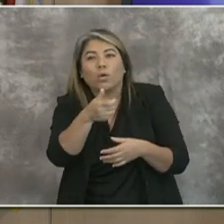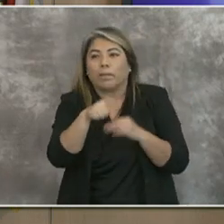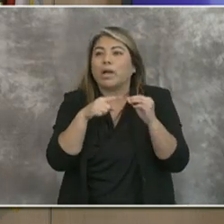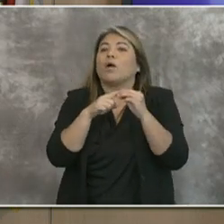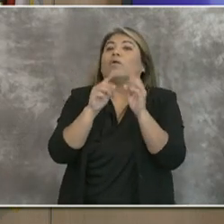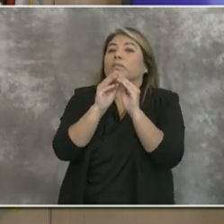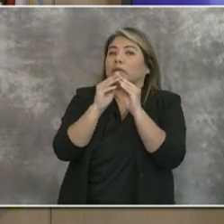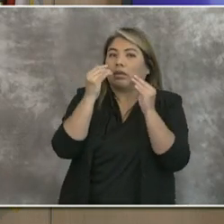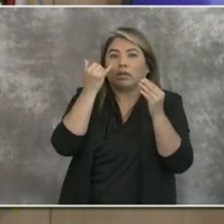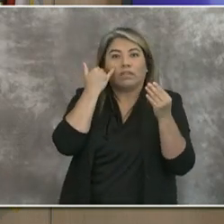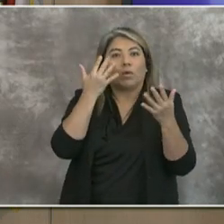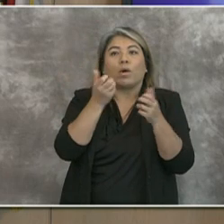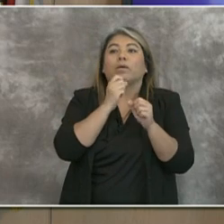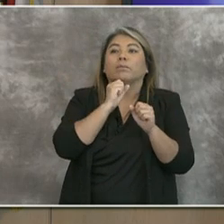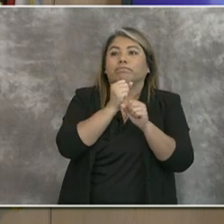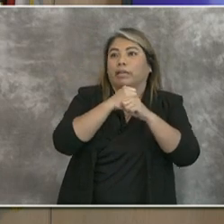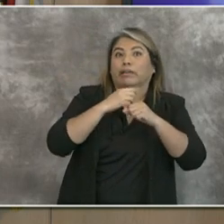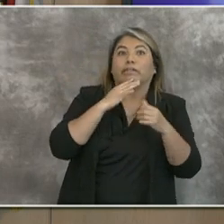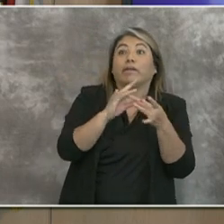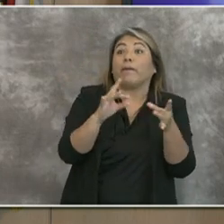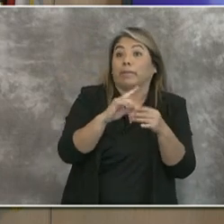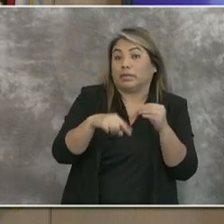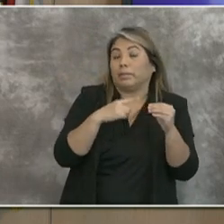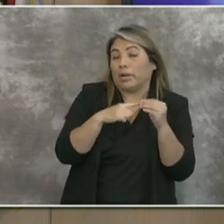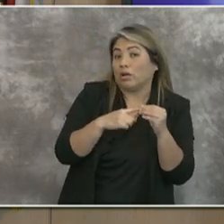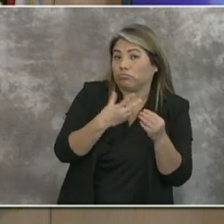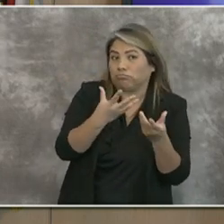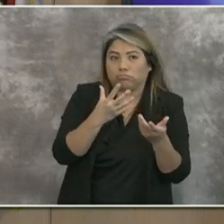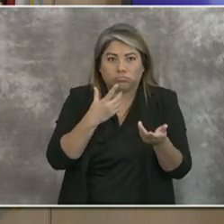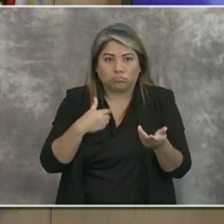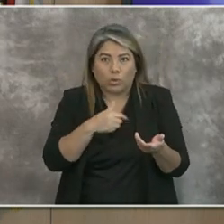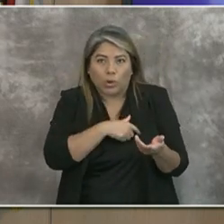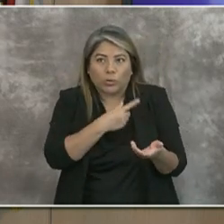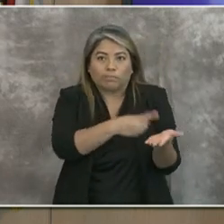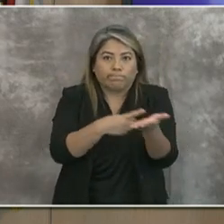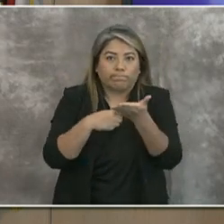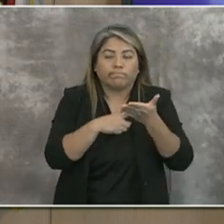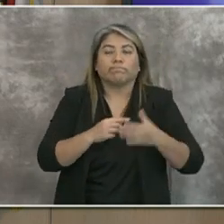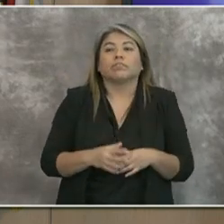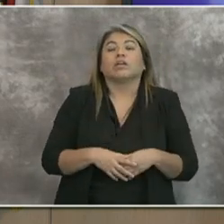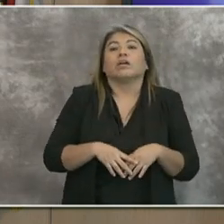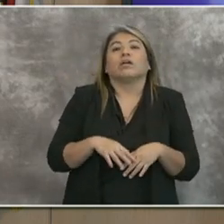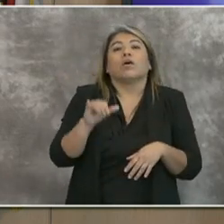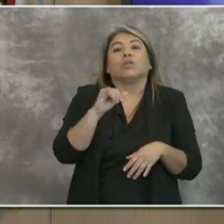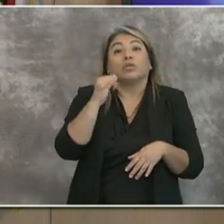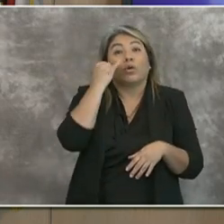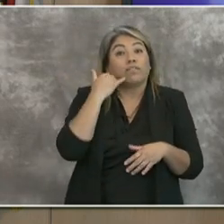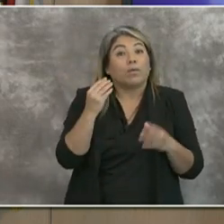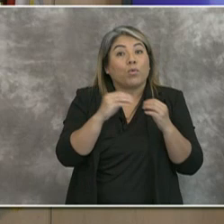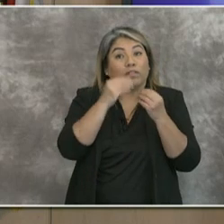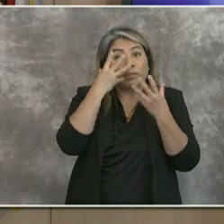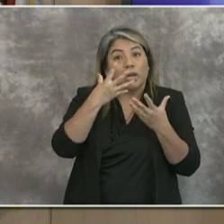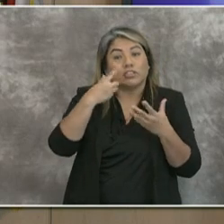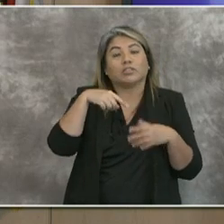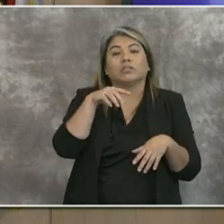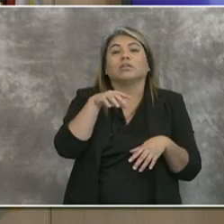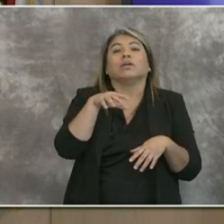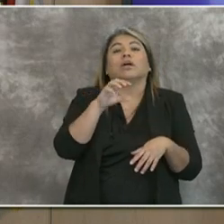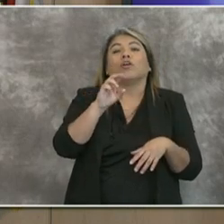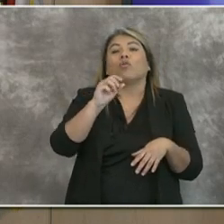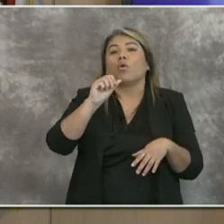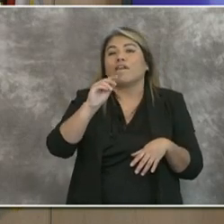want to make a comment at the meeting. And for ongoing updates, please log into our coronavirus website for